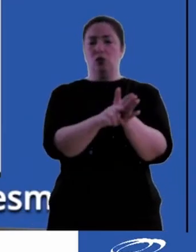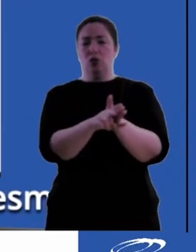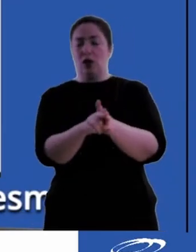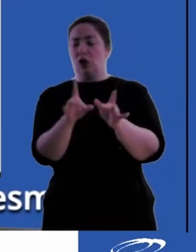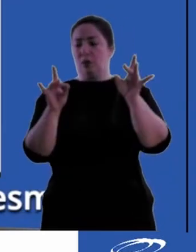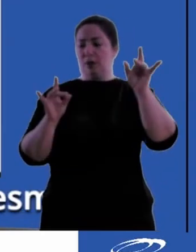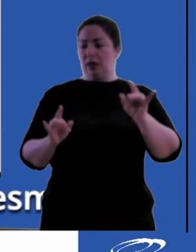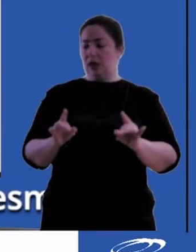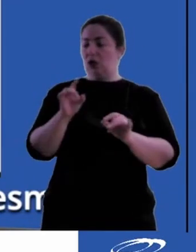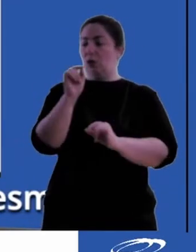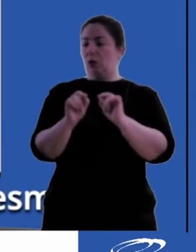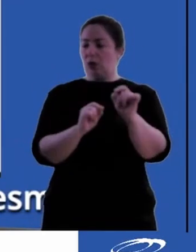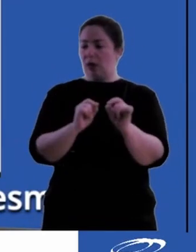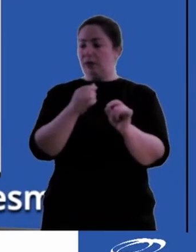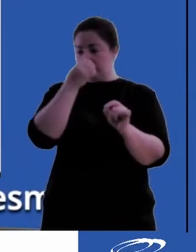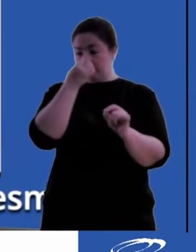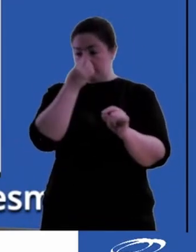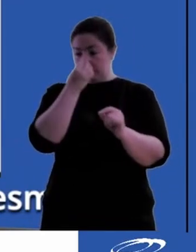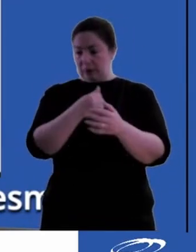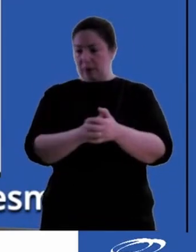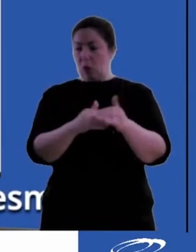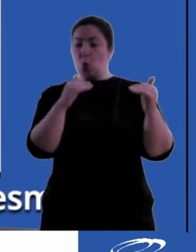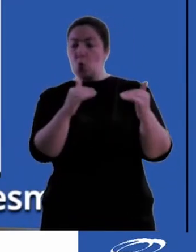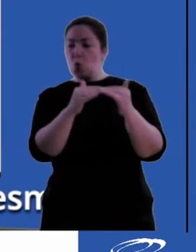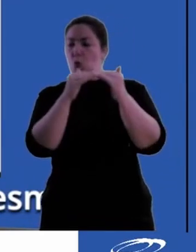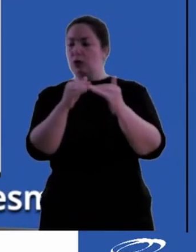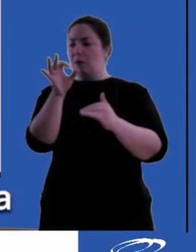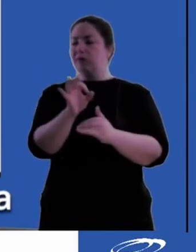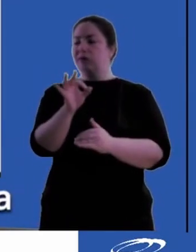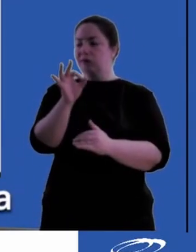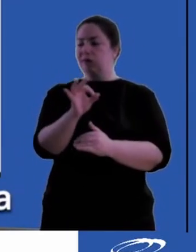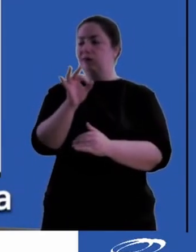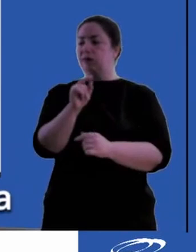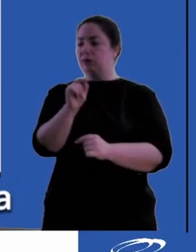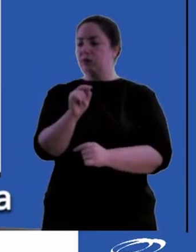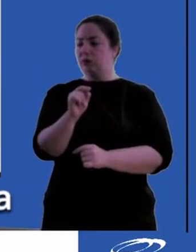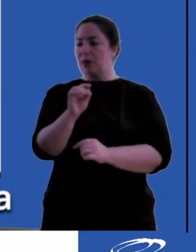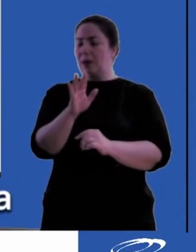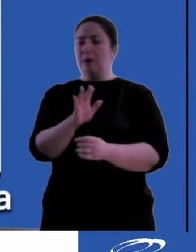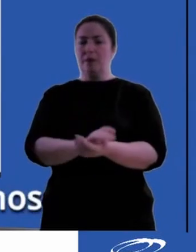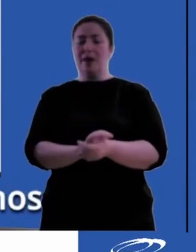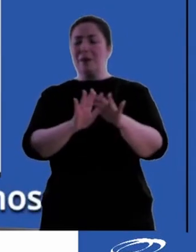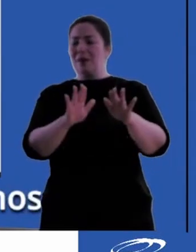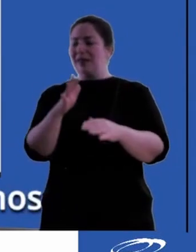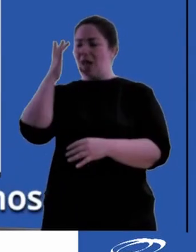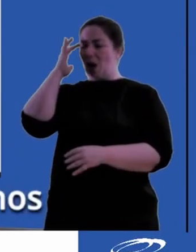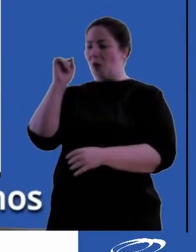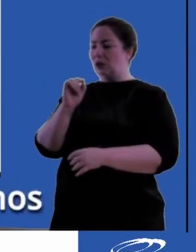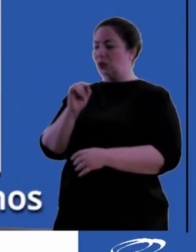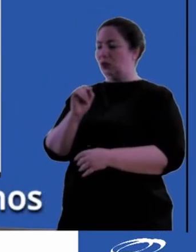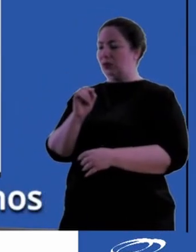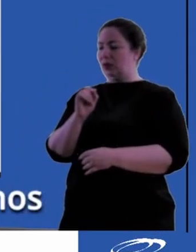positive % agreement of the 2 was the same. And so I don't think you need to do shotgun metagenomic sequencing in